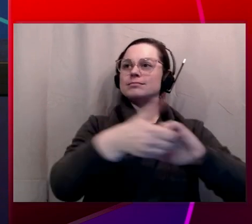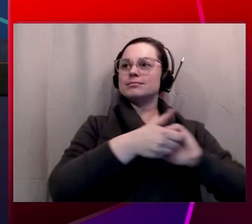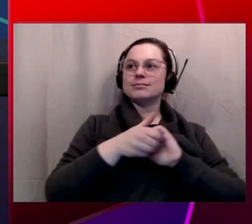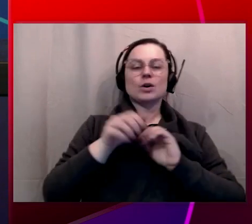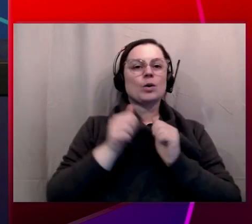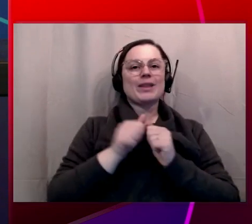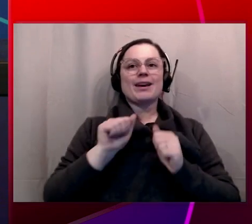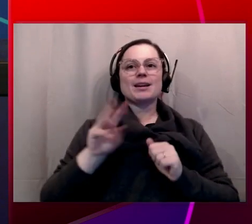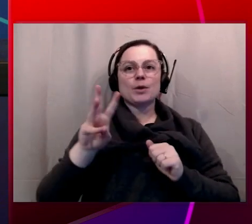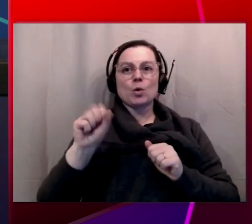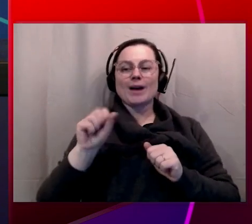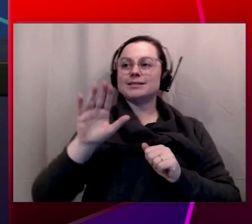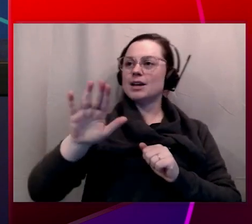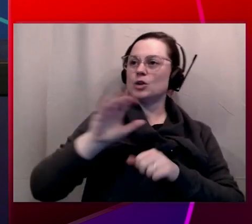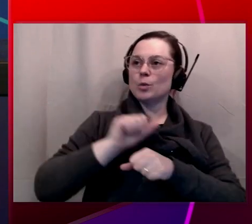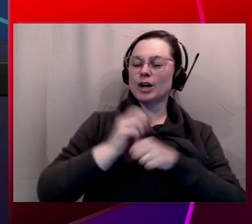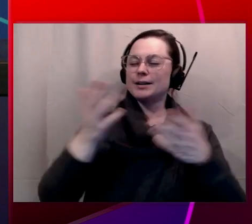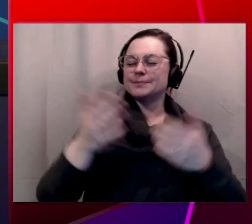Right. So,